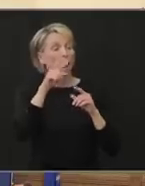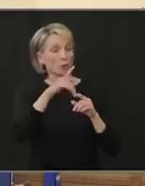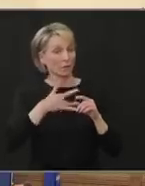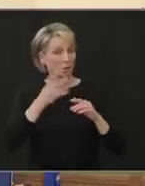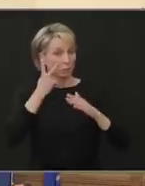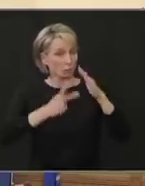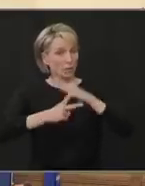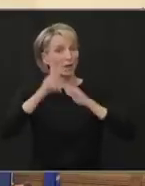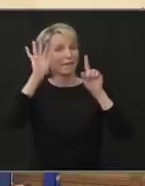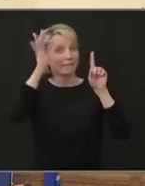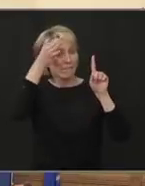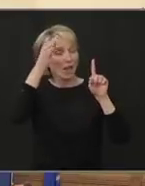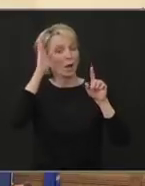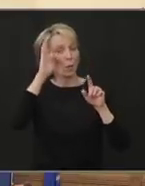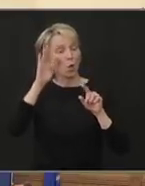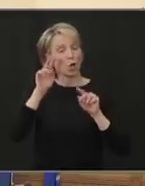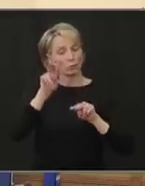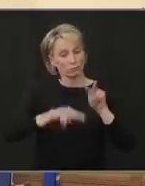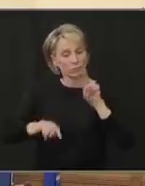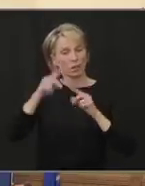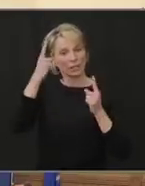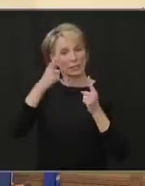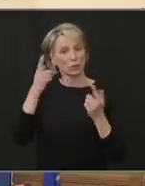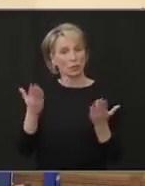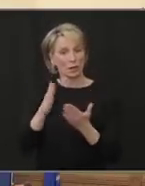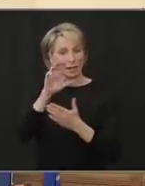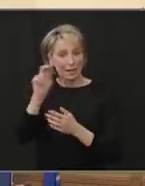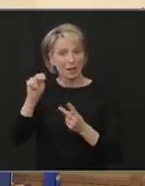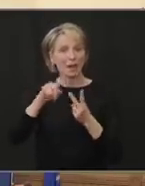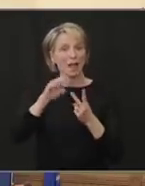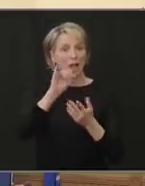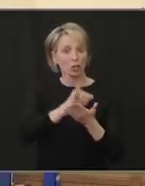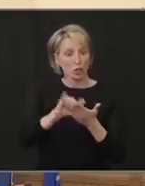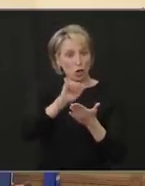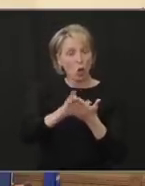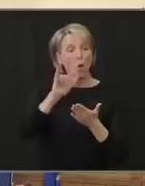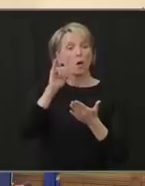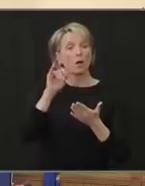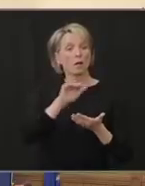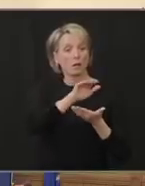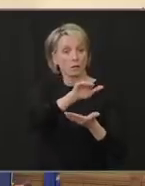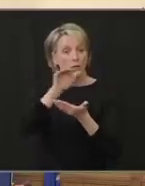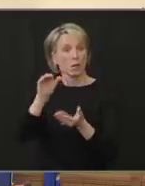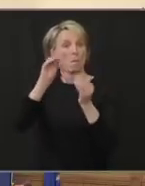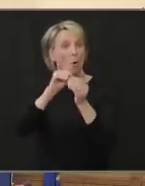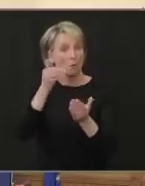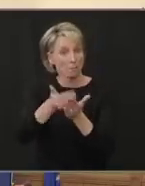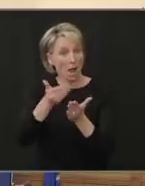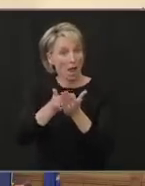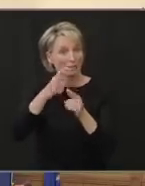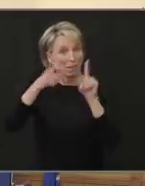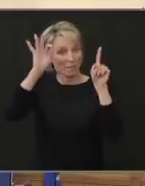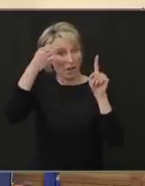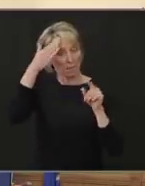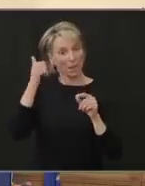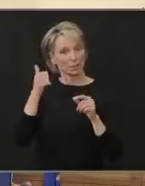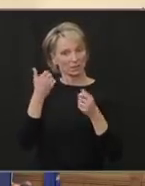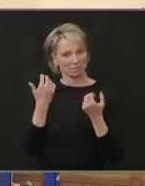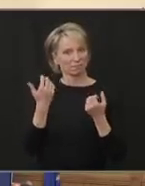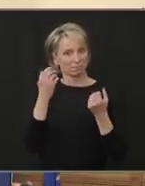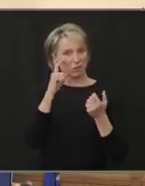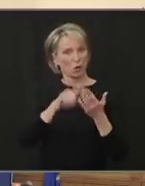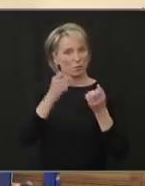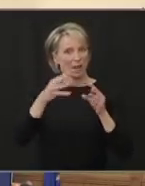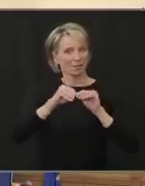York region as an area of concern and give them more federal funding? Good questions. So the